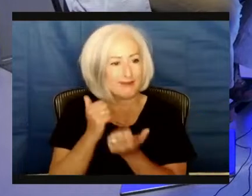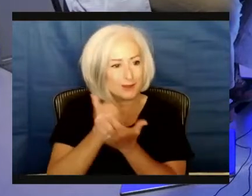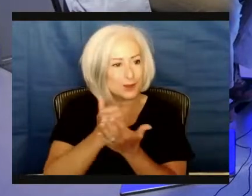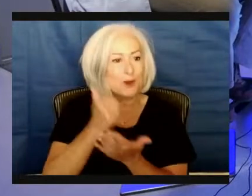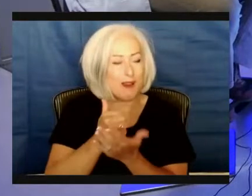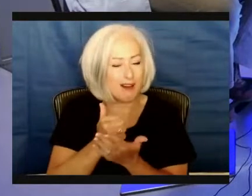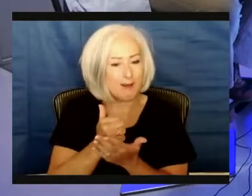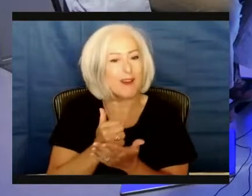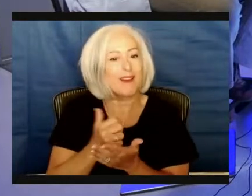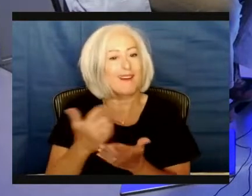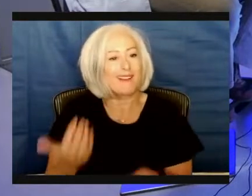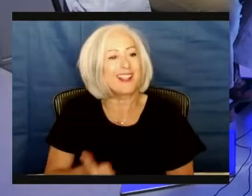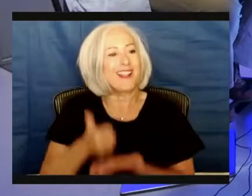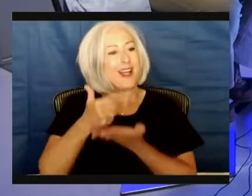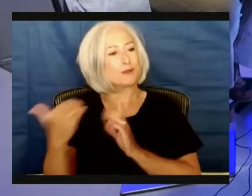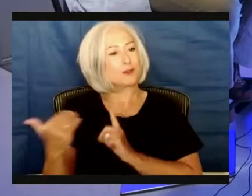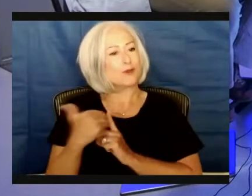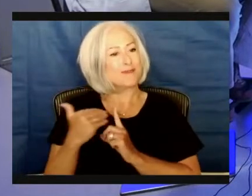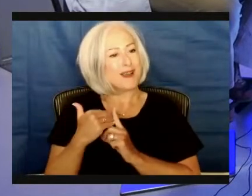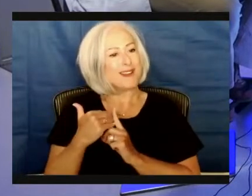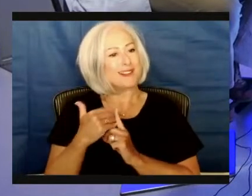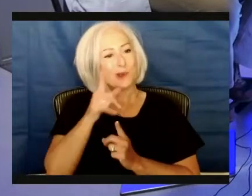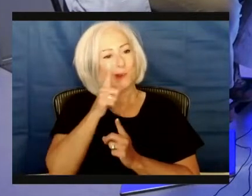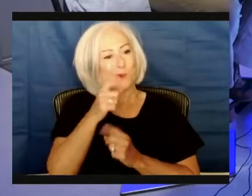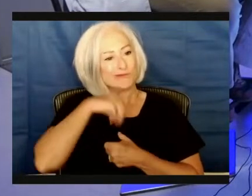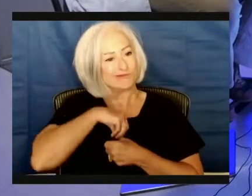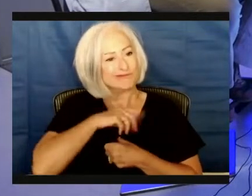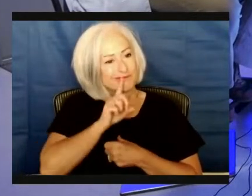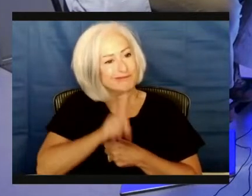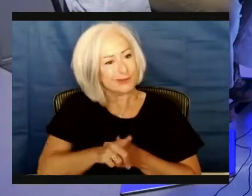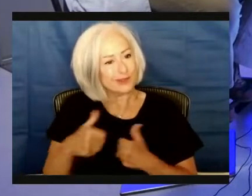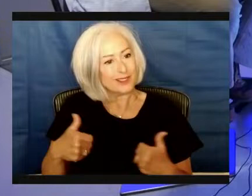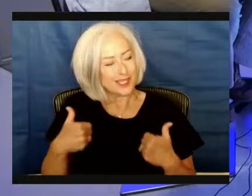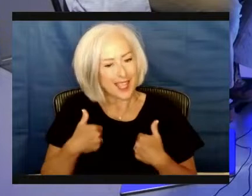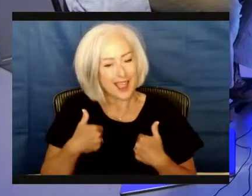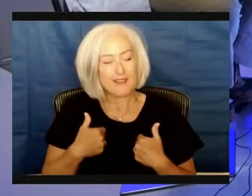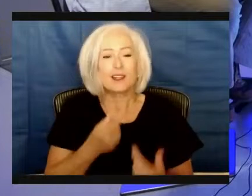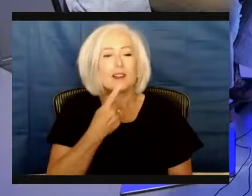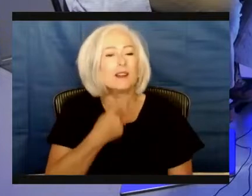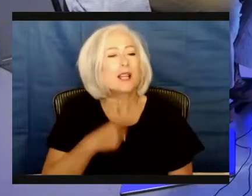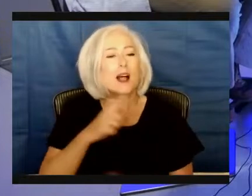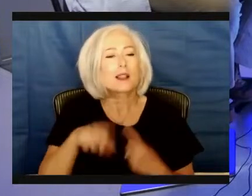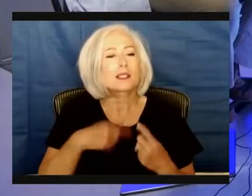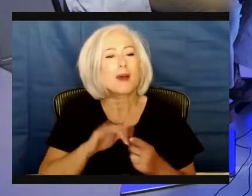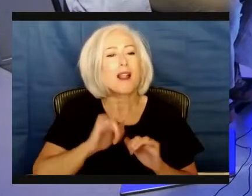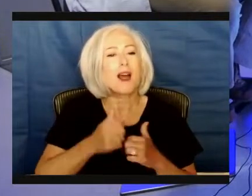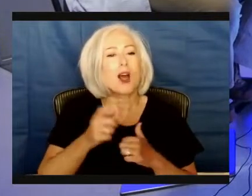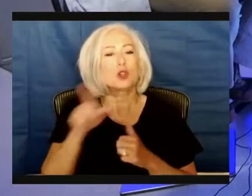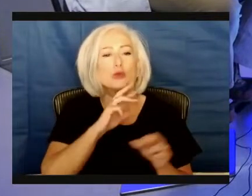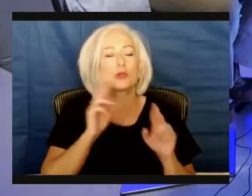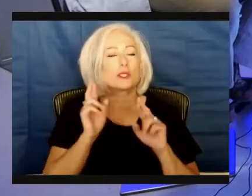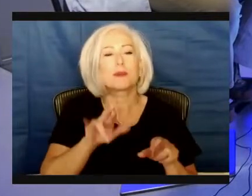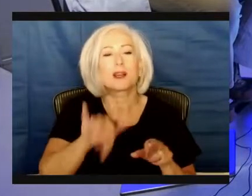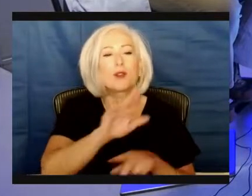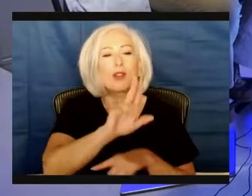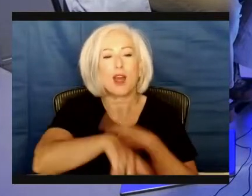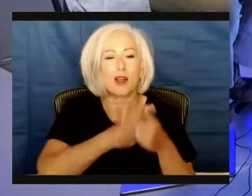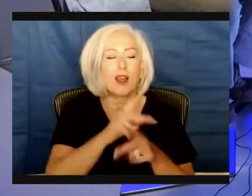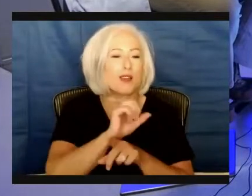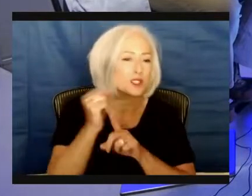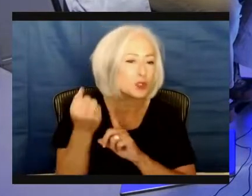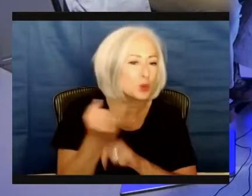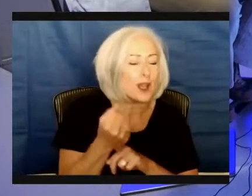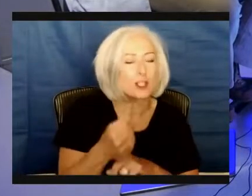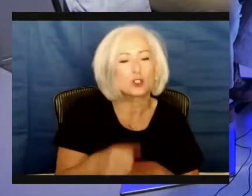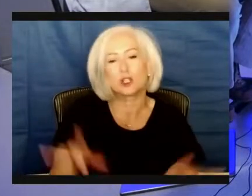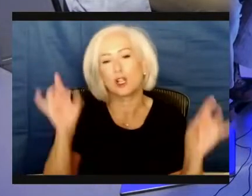we are. Dr. Winfield, talk to us a little bit about that. Talk to us about how you guys respond to situations like that, and the trauma team, and working with the ER and